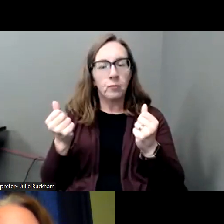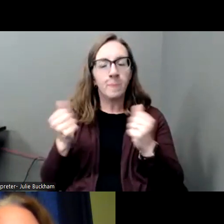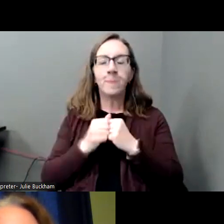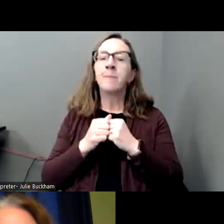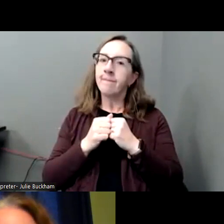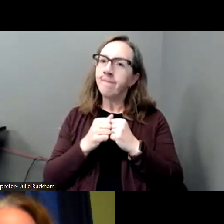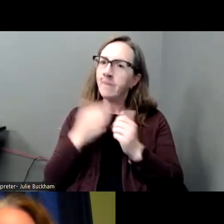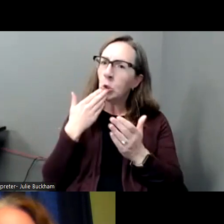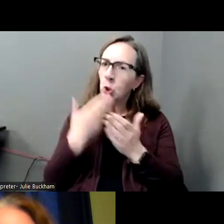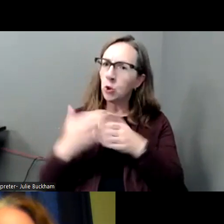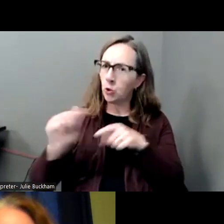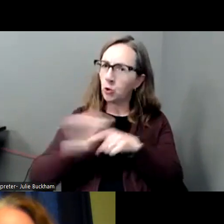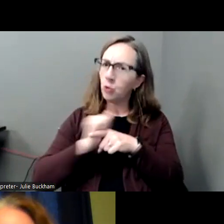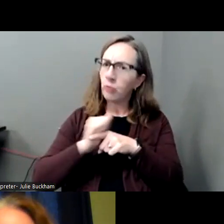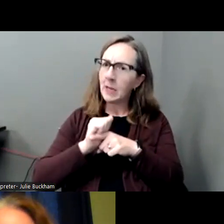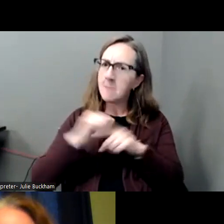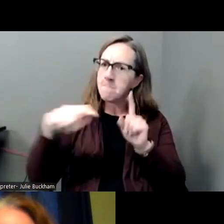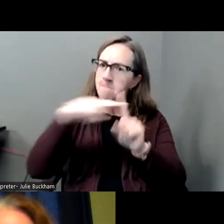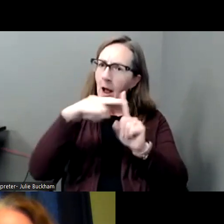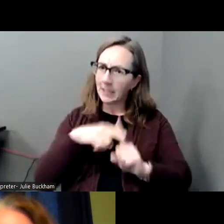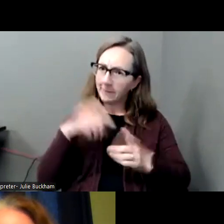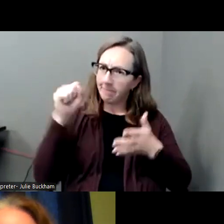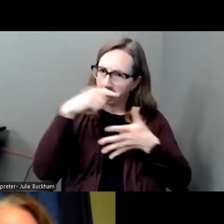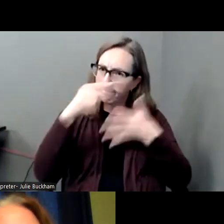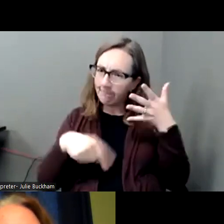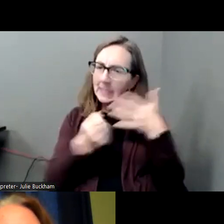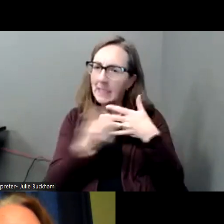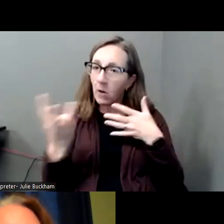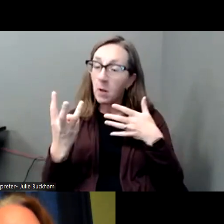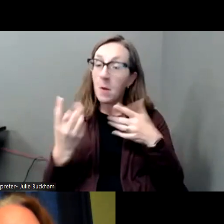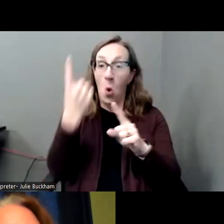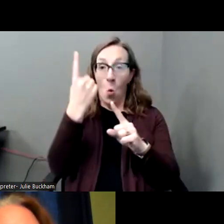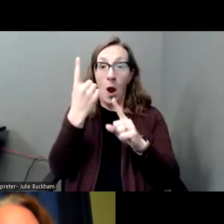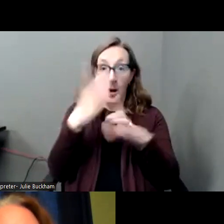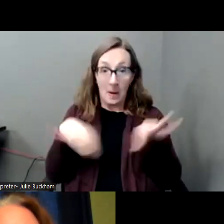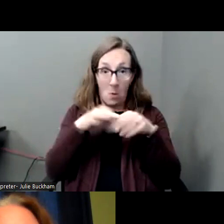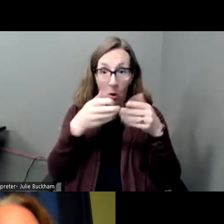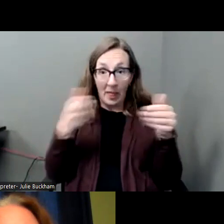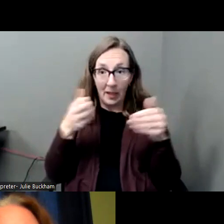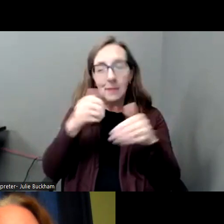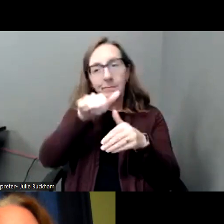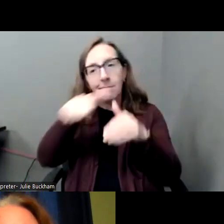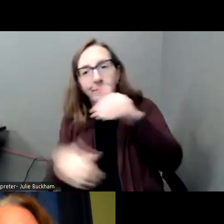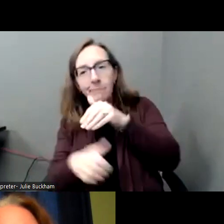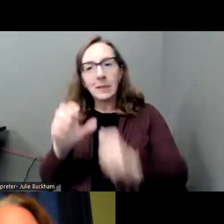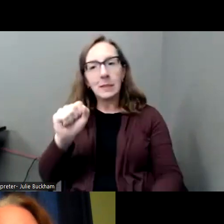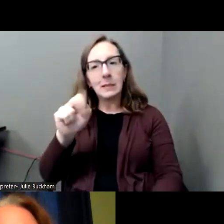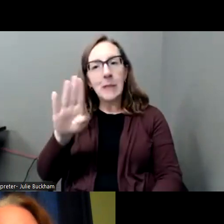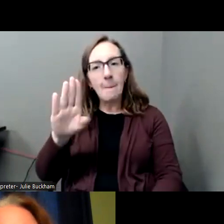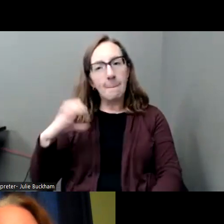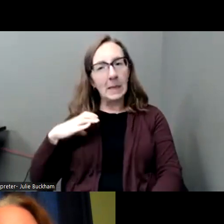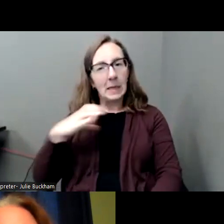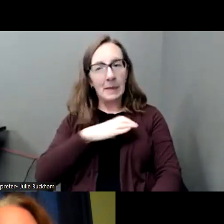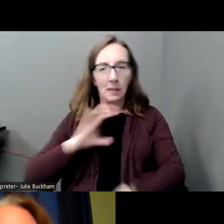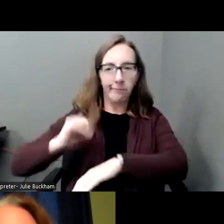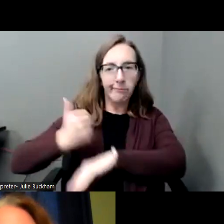that training, but one of the most important things that emerged was a subcommittee was formed on access to supports. So in the